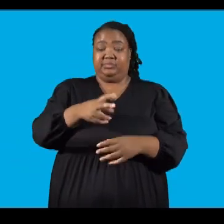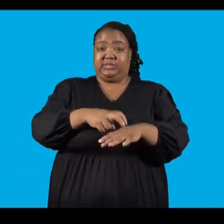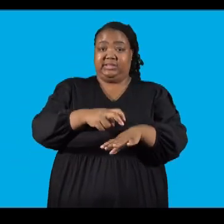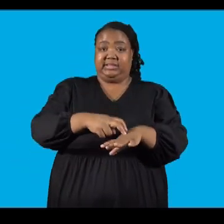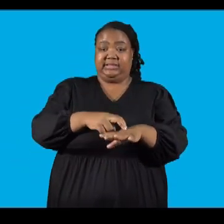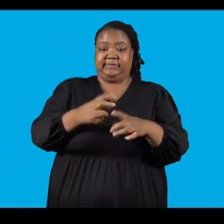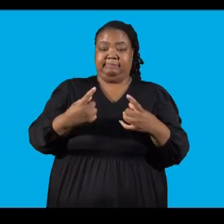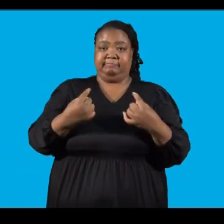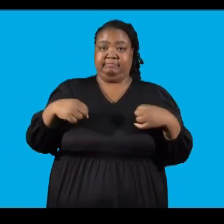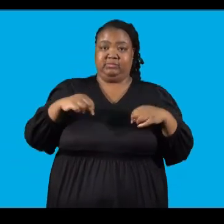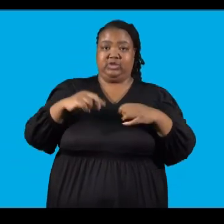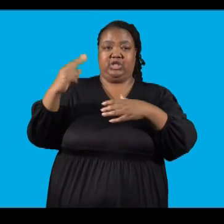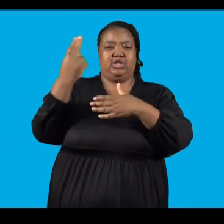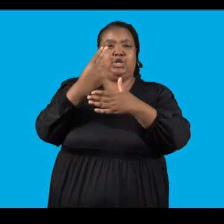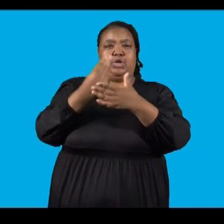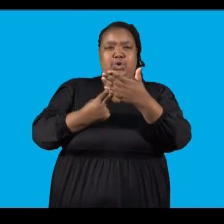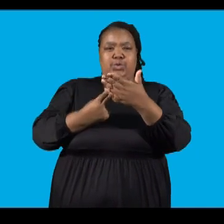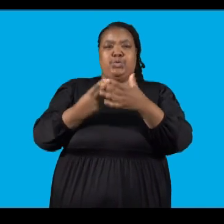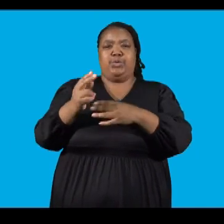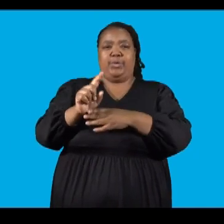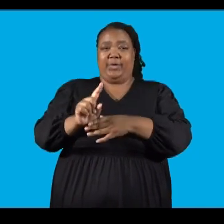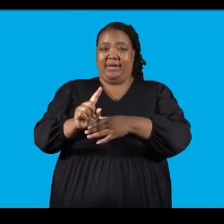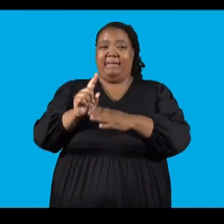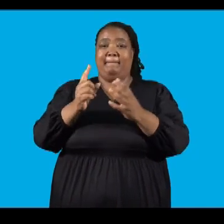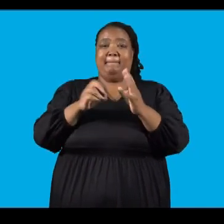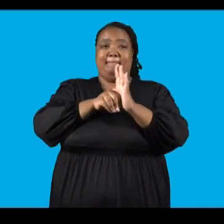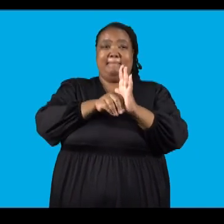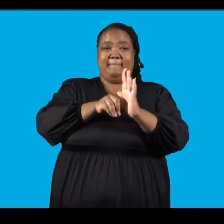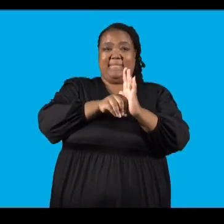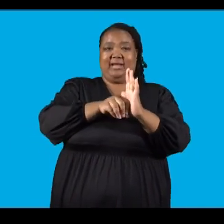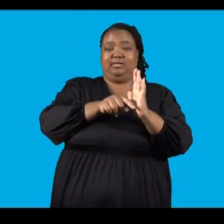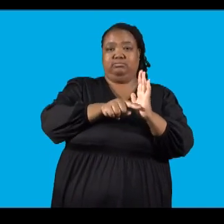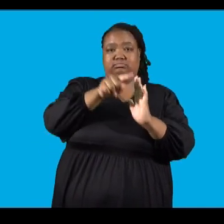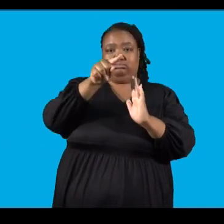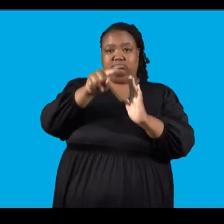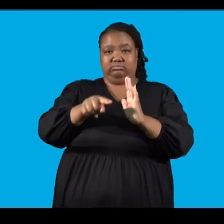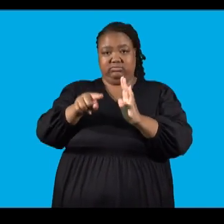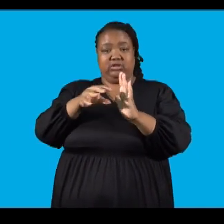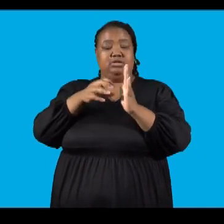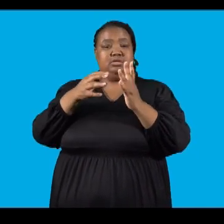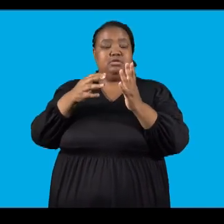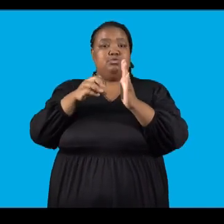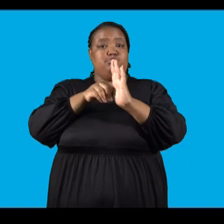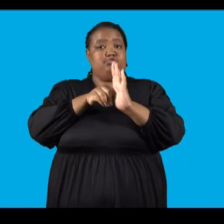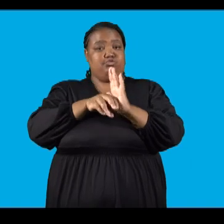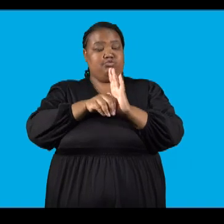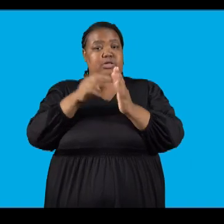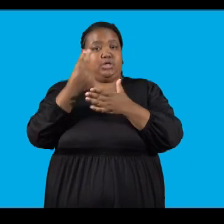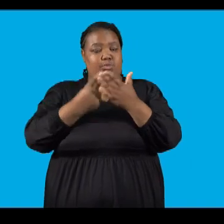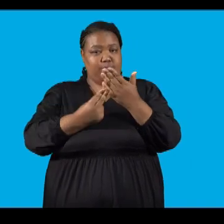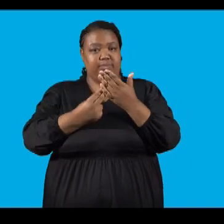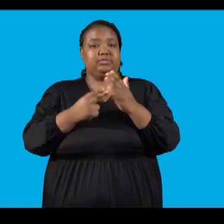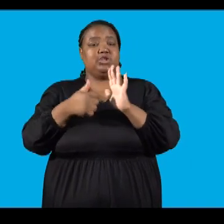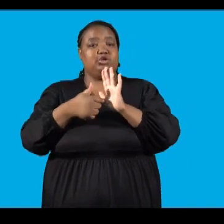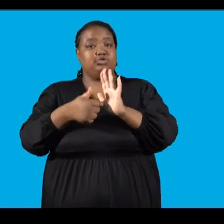also requires us to be able to draw the King demand curve, broadly outline the rationale of the King